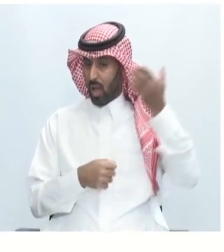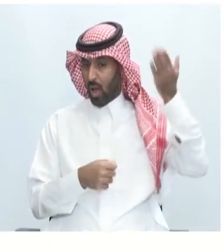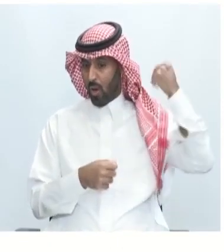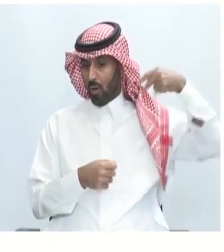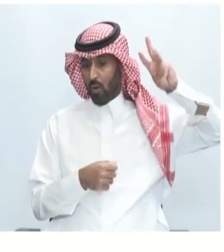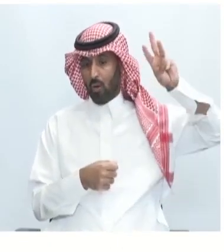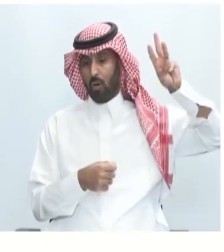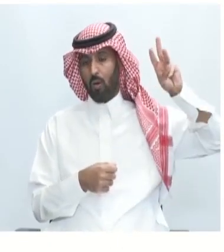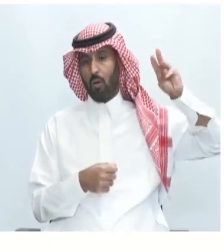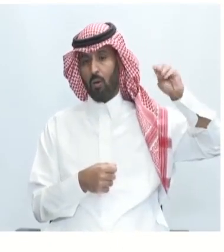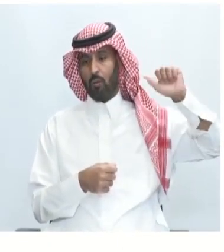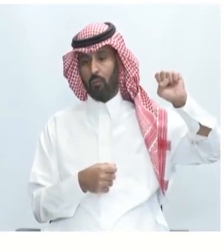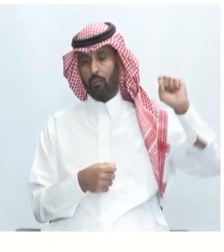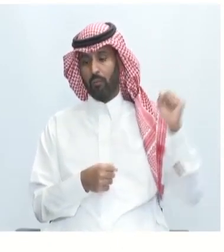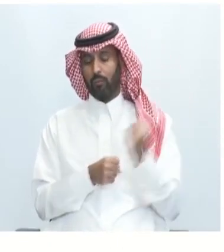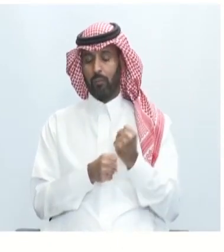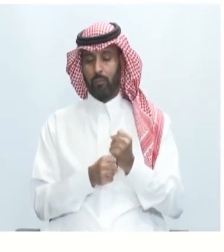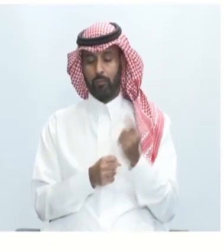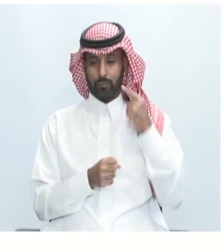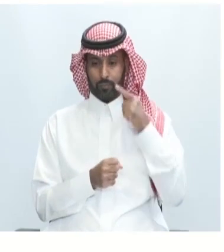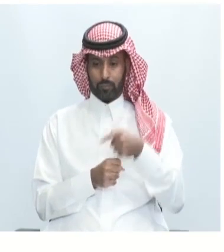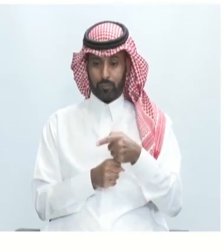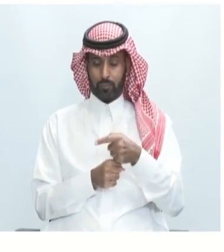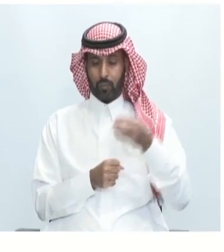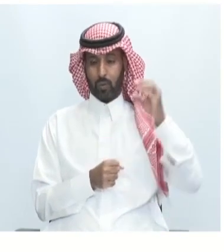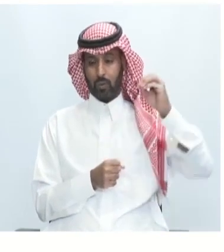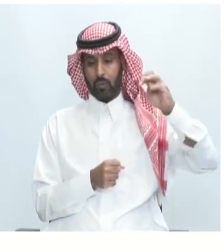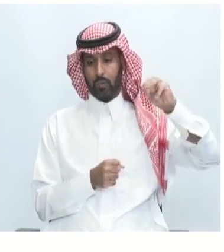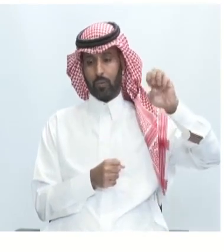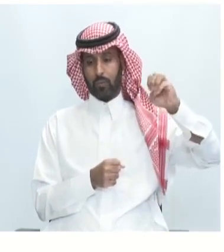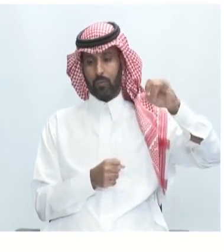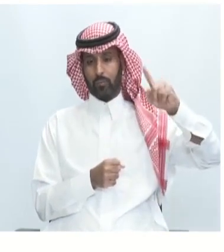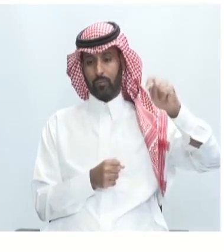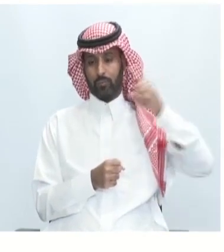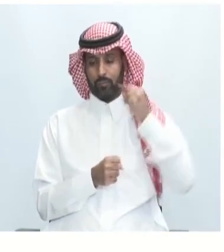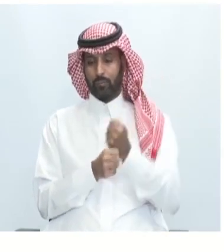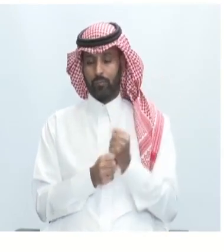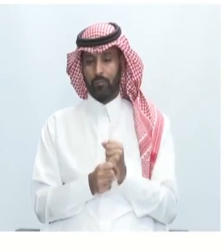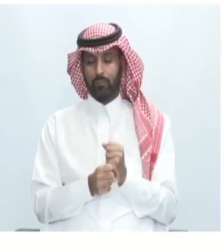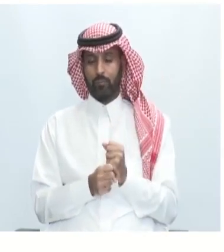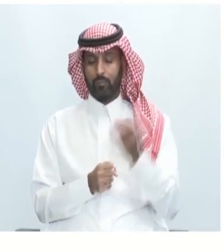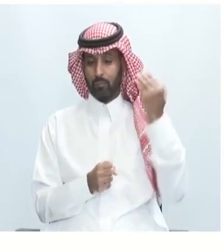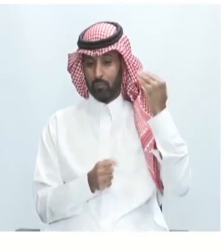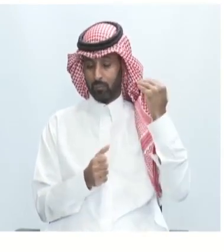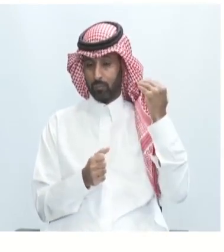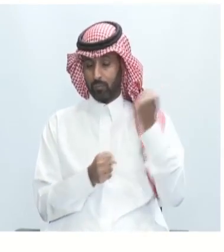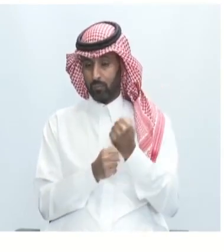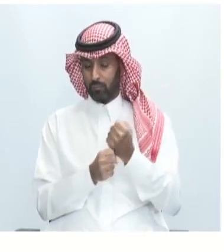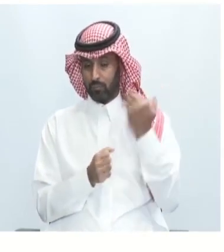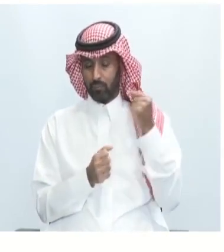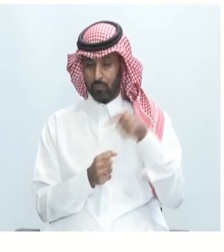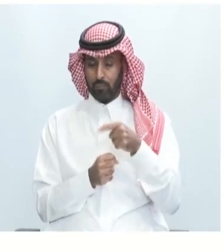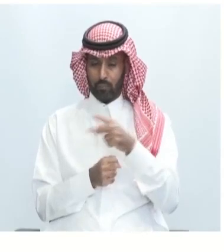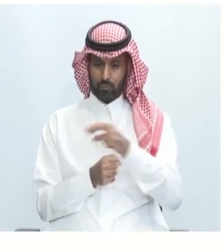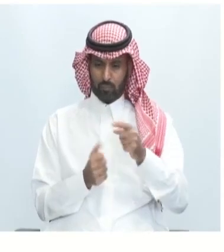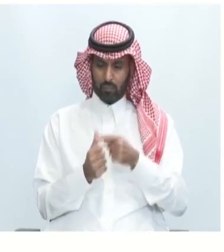this is verb to be in the past tense, was committed, this is committed, a past participle. The crime was